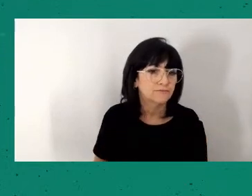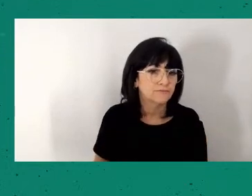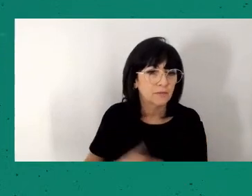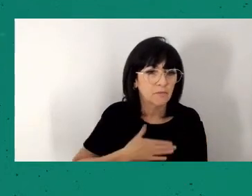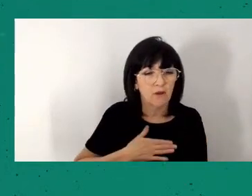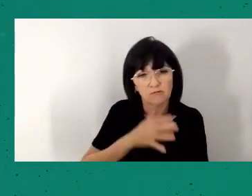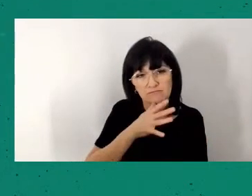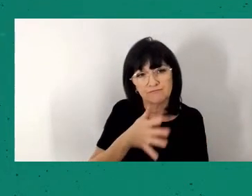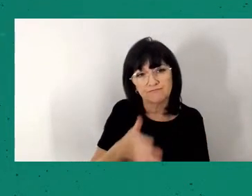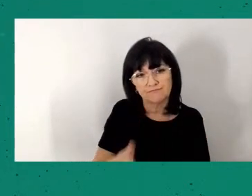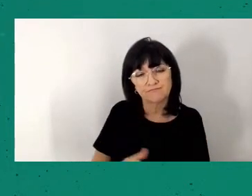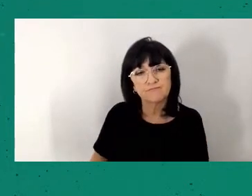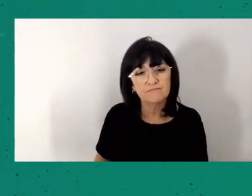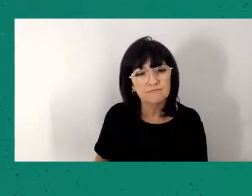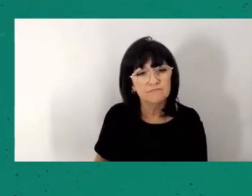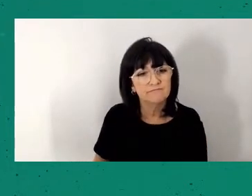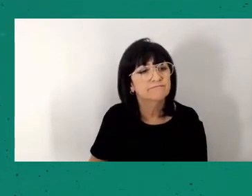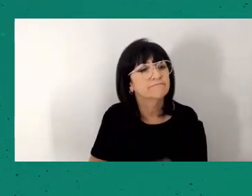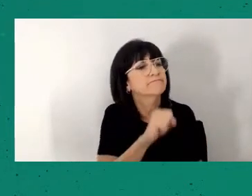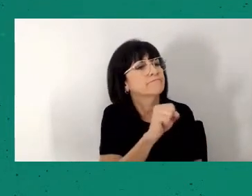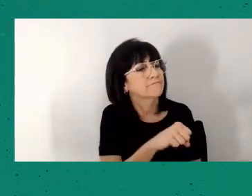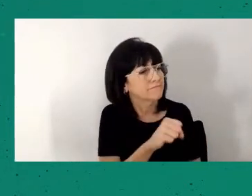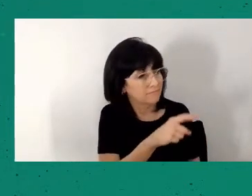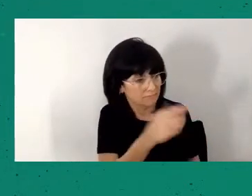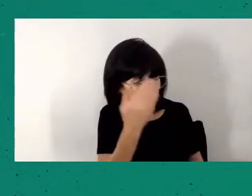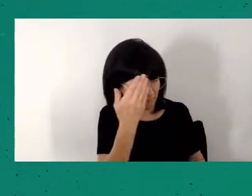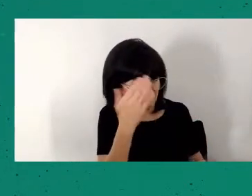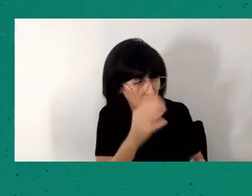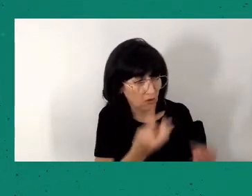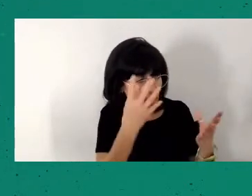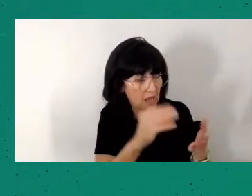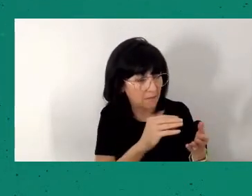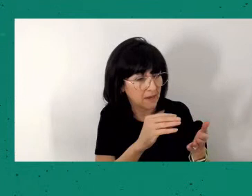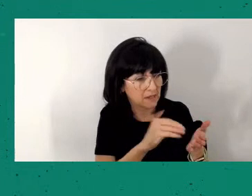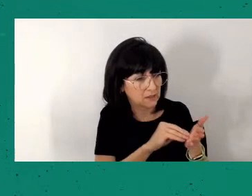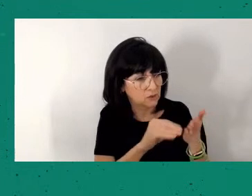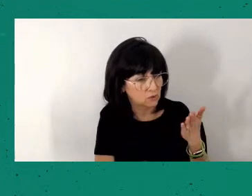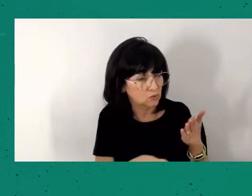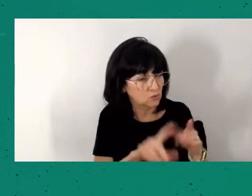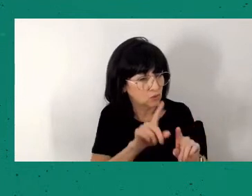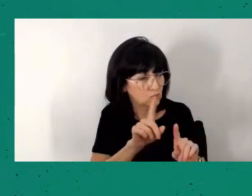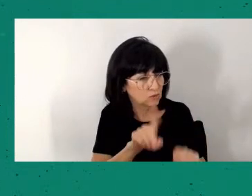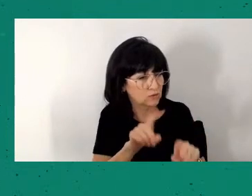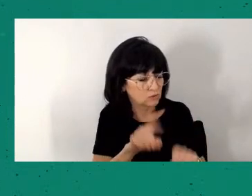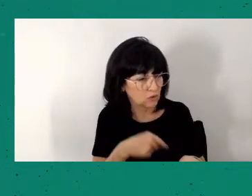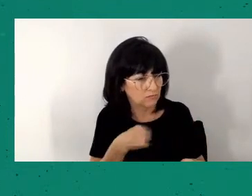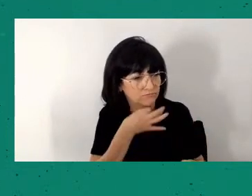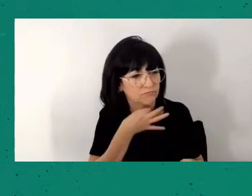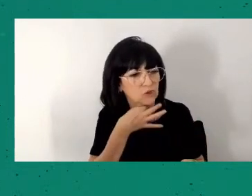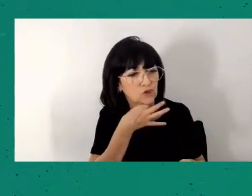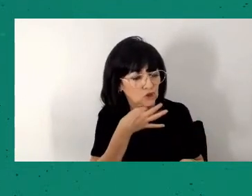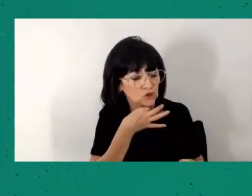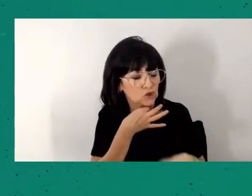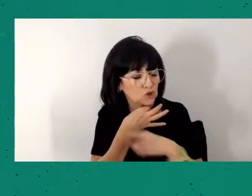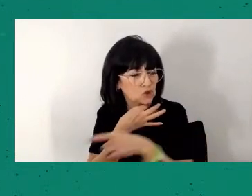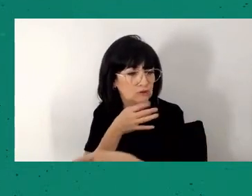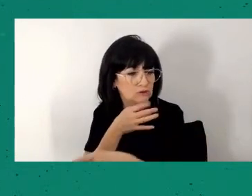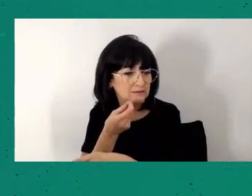Amazing. And you don't know how many students were attending? I'm curious. You heard me ask this question of Dr. Skelcher as